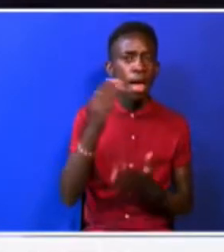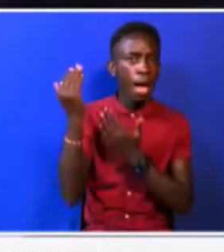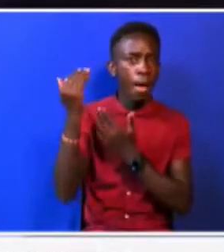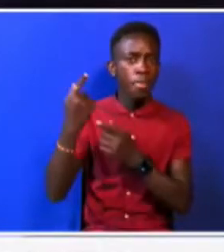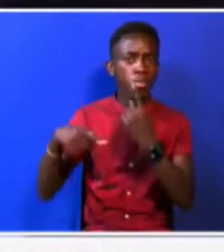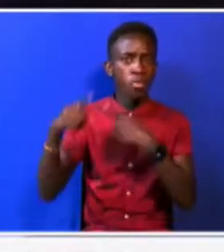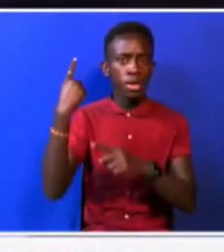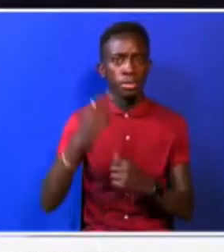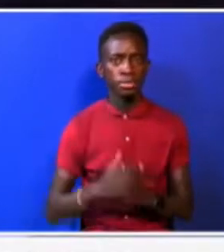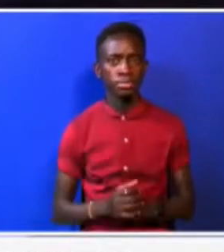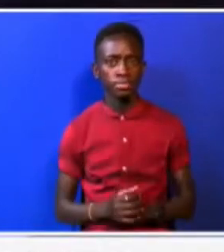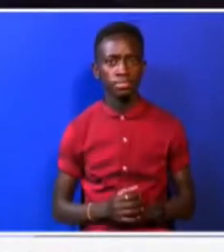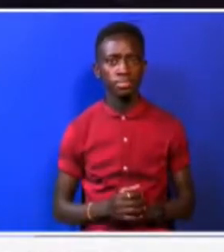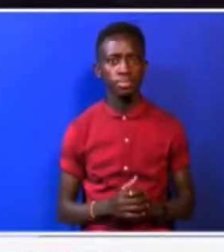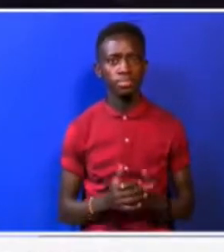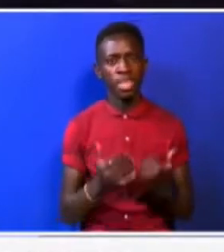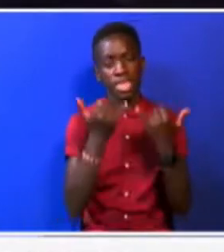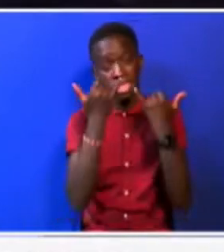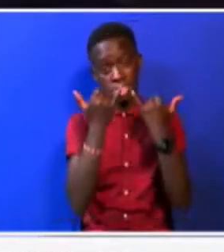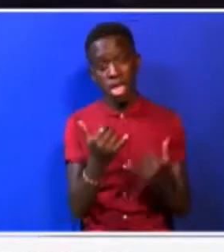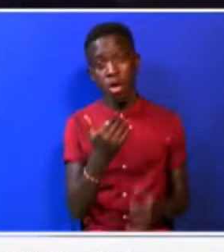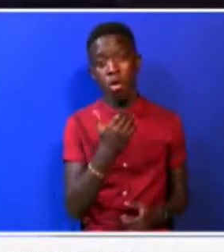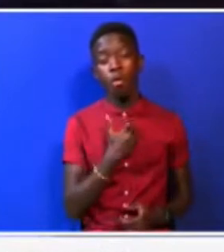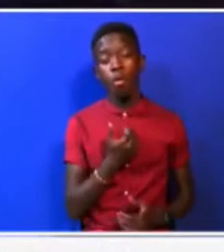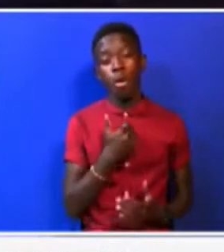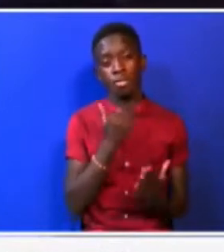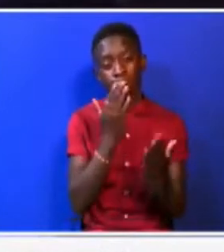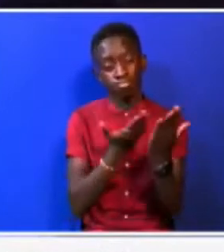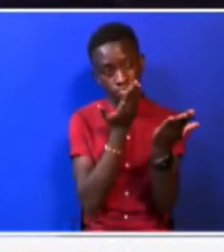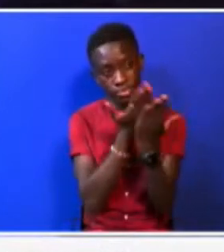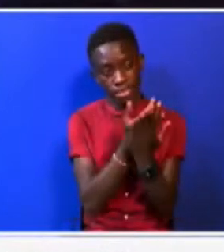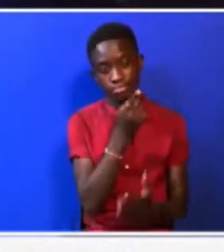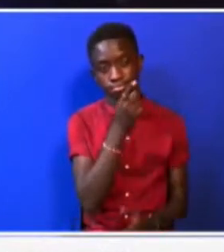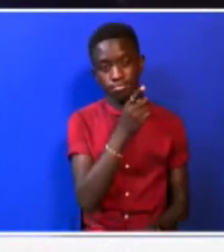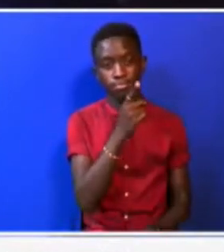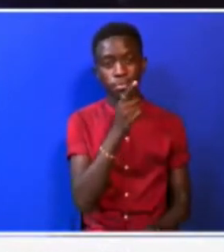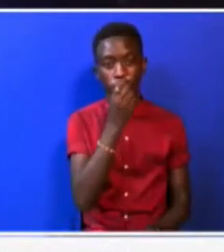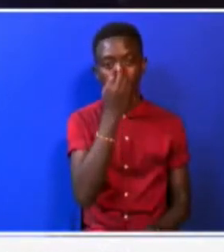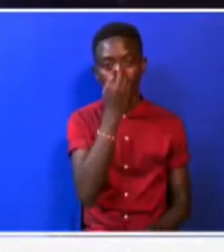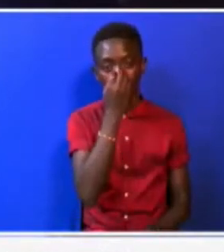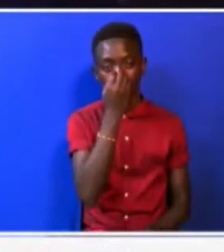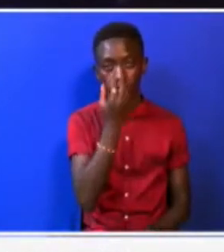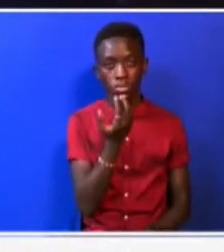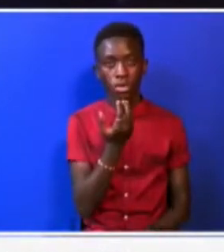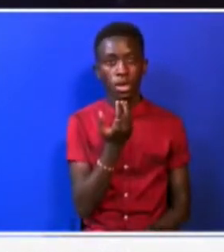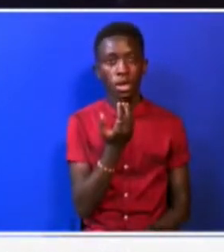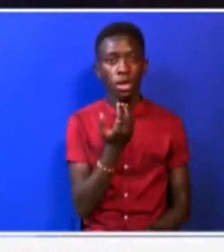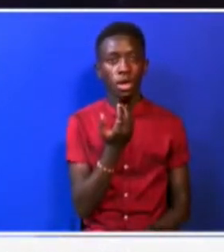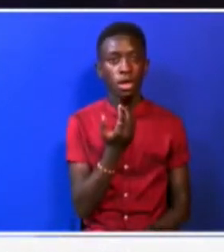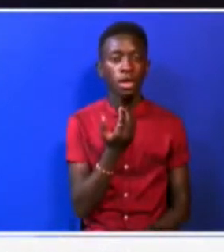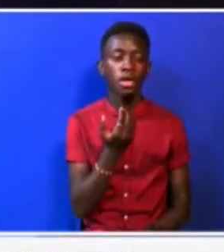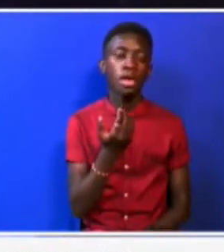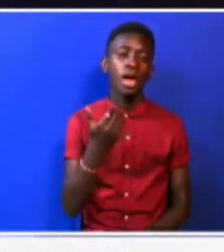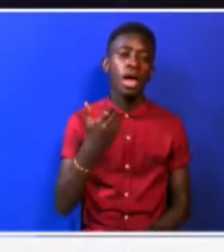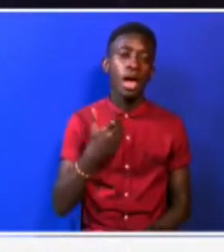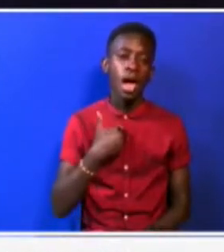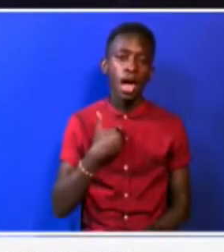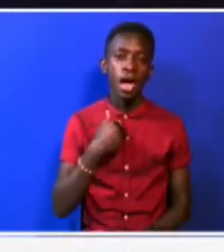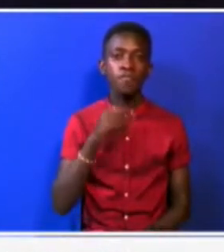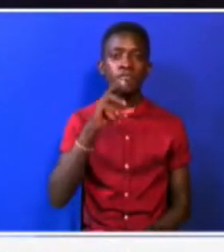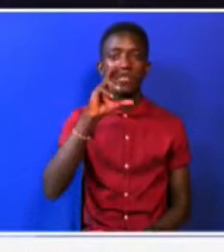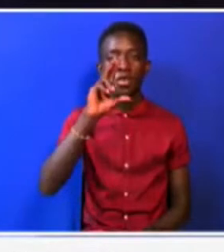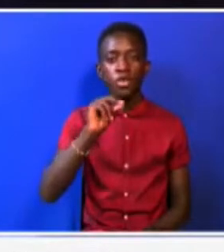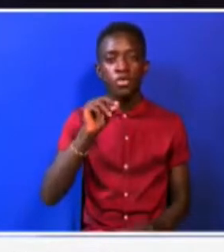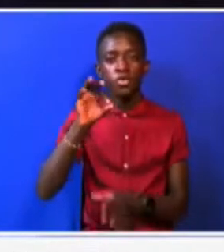We want to appeal to Bwana Ruto that there are no voters who are going to cast their vote